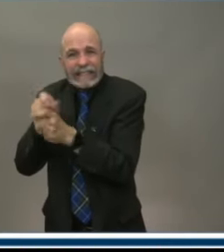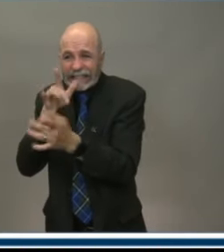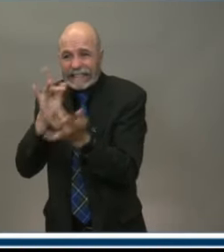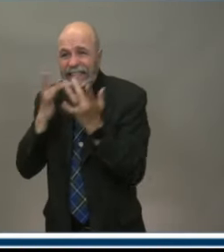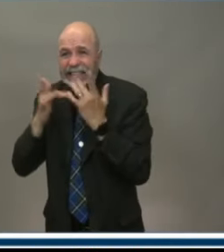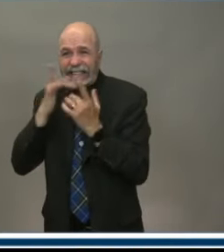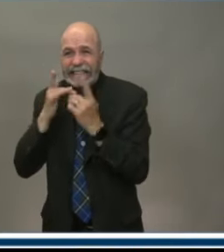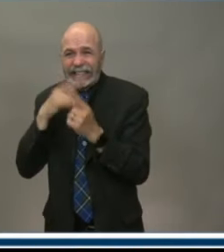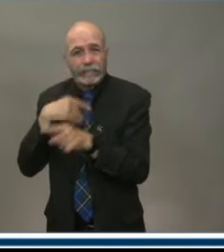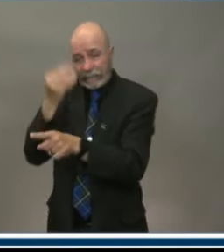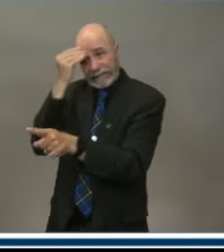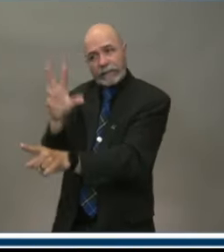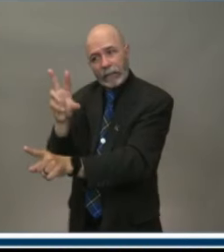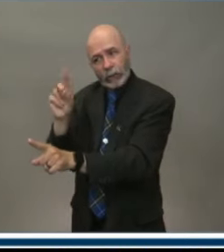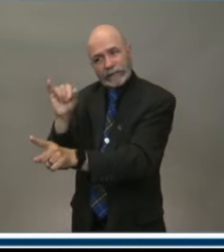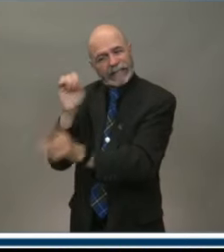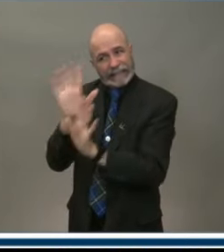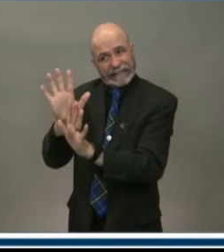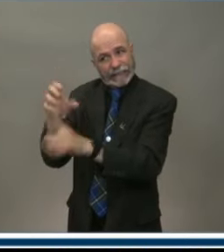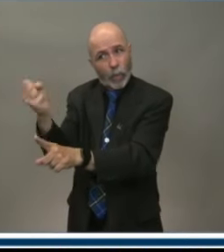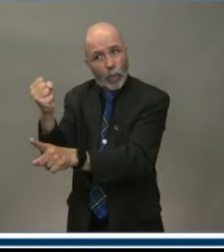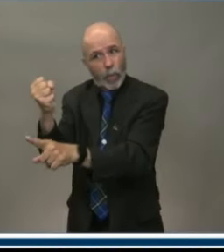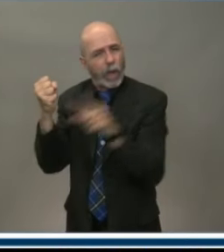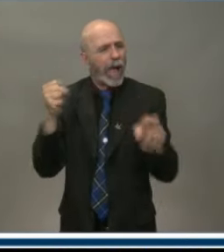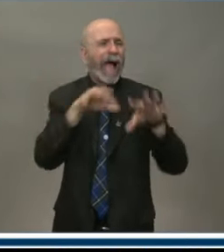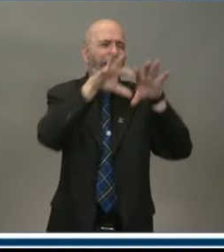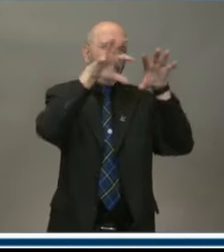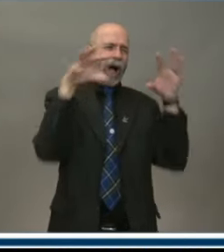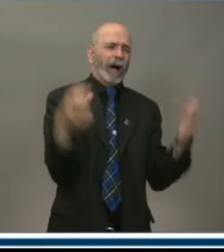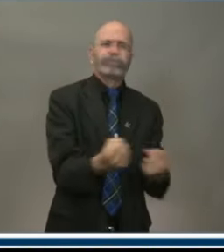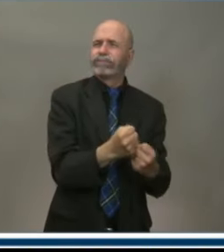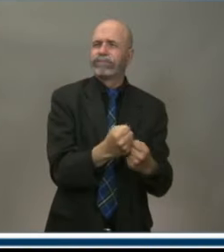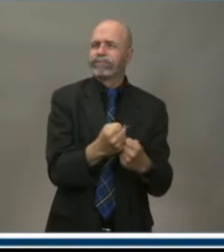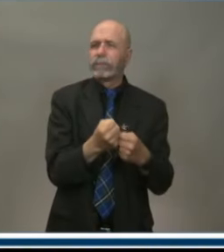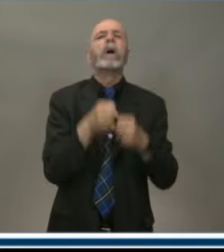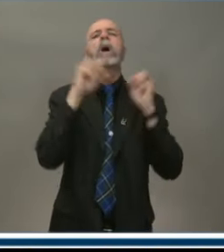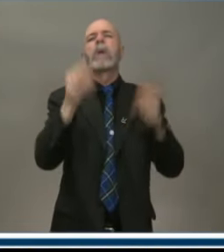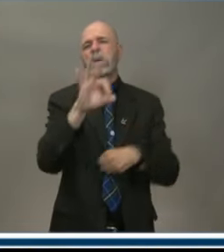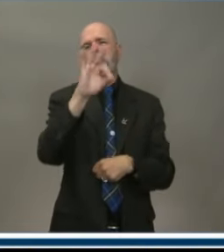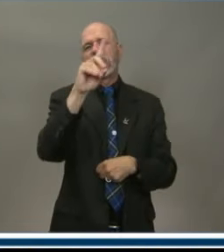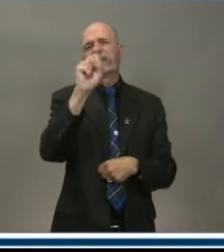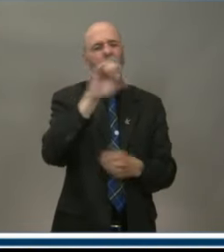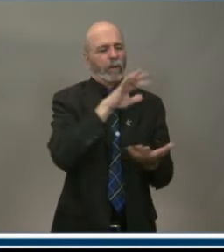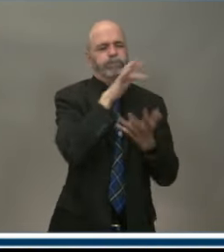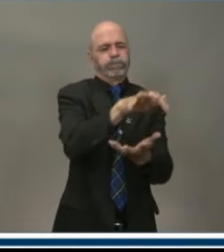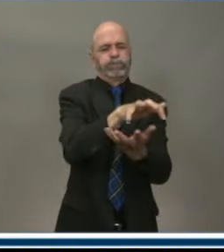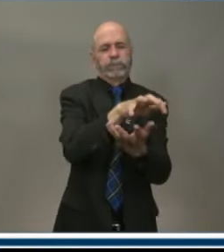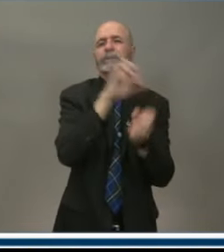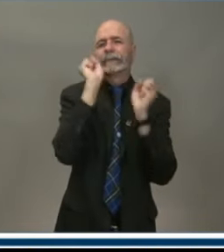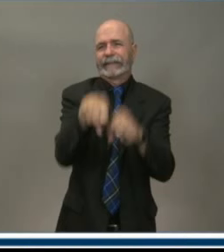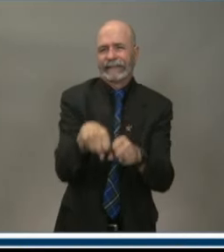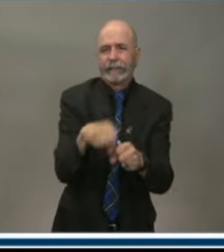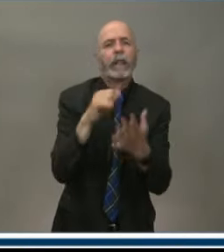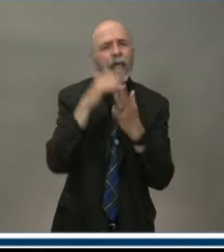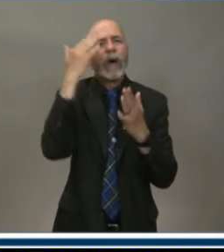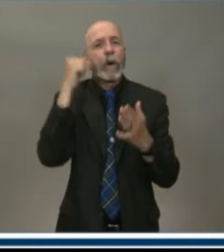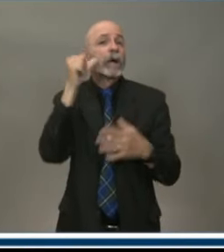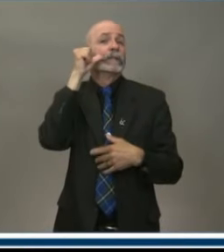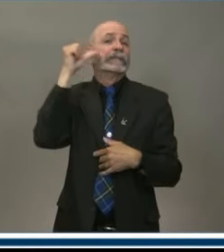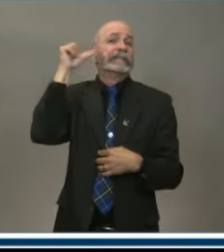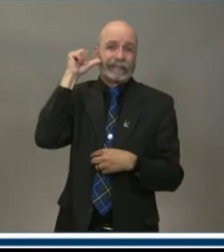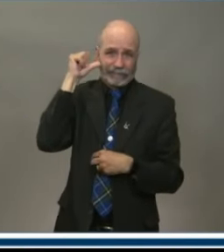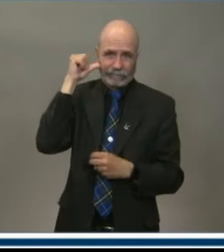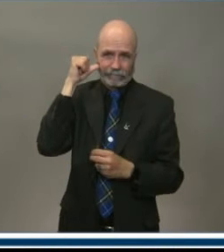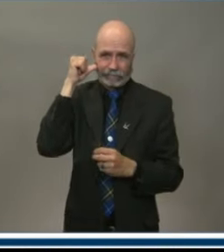strong, that we could go back to doing the 90-day one. But that is still in the process, and that's why we announced yesterday that we would be covering